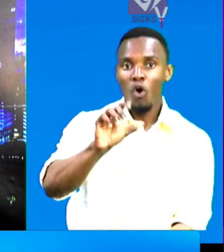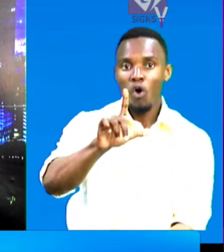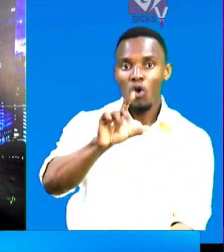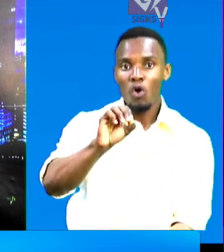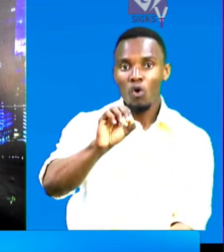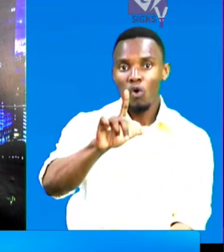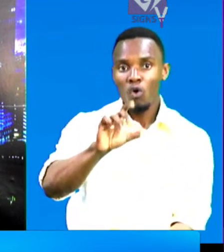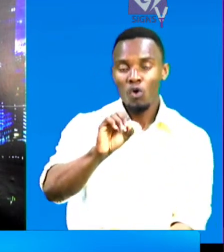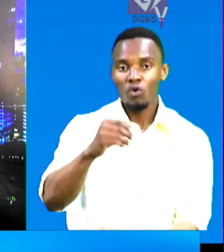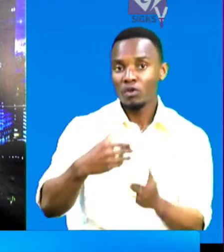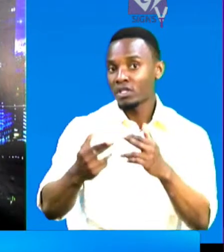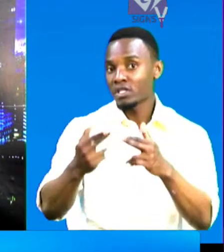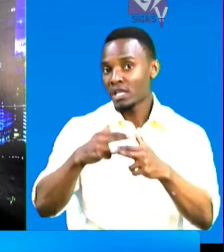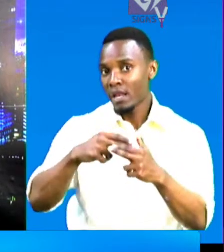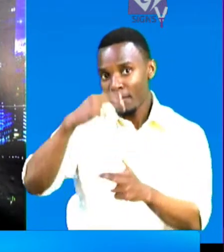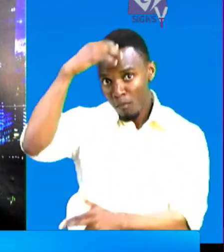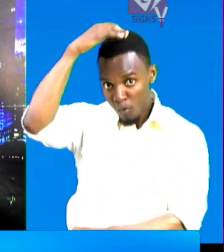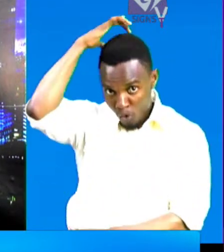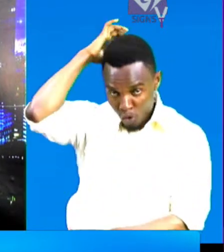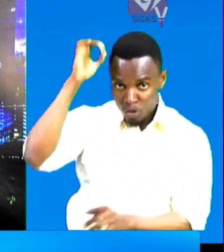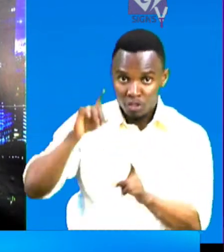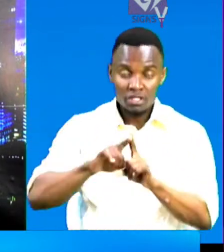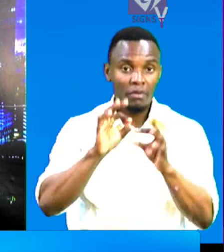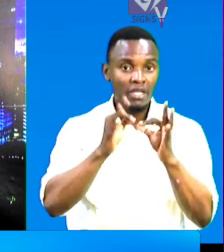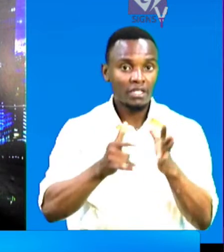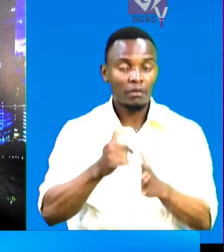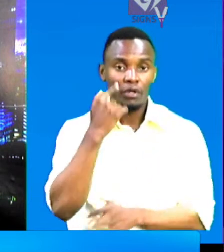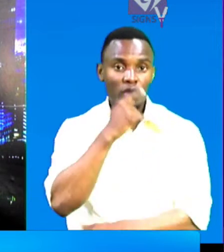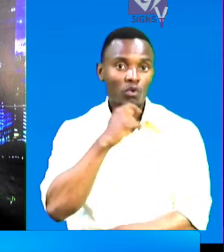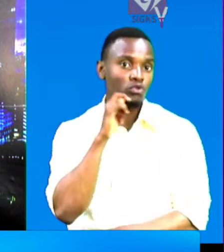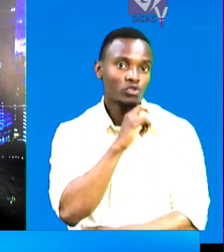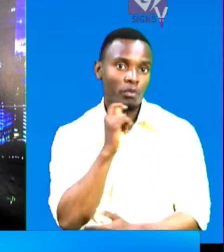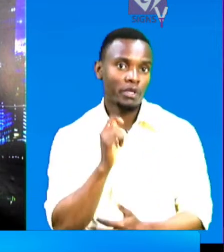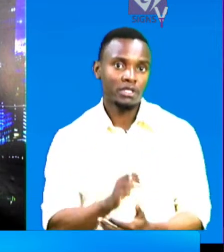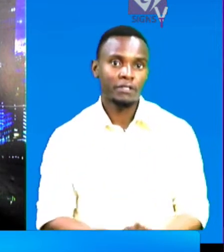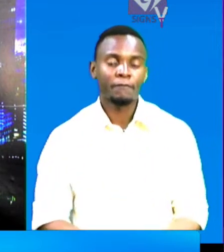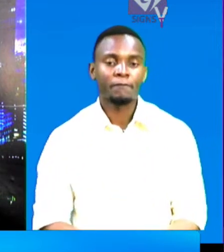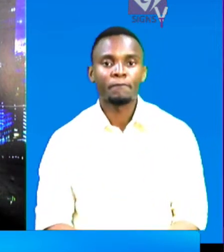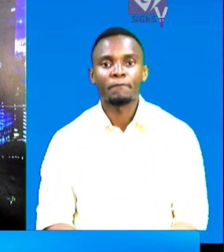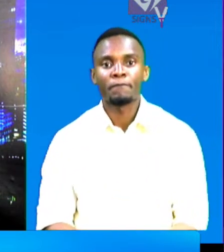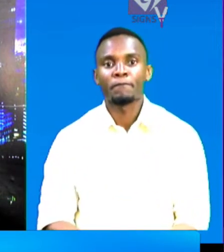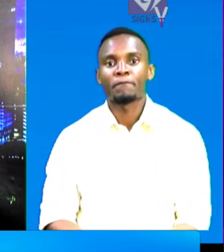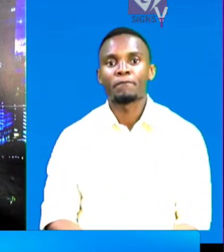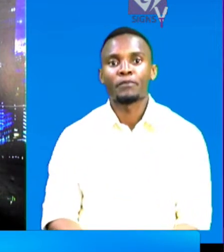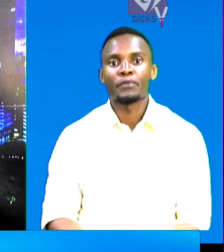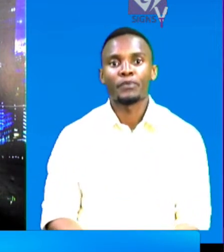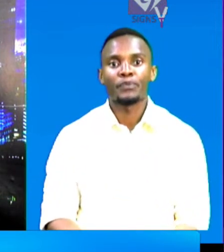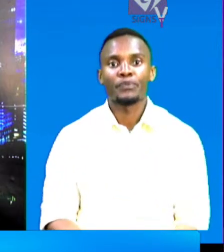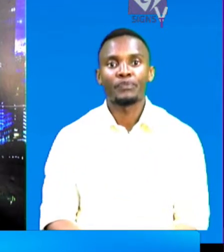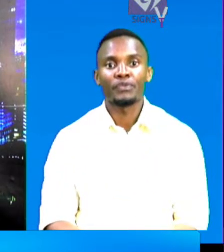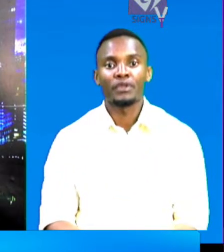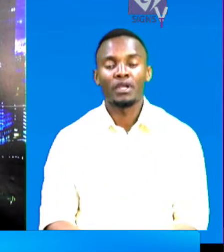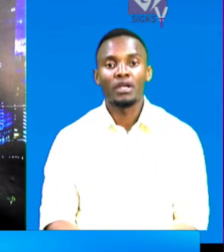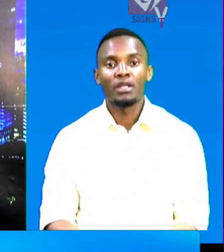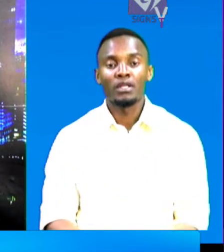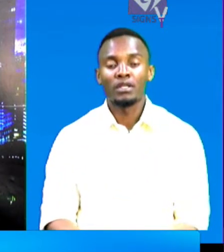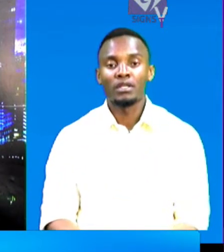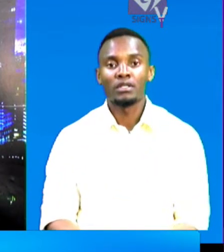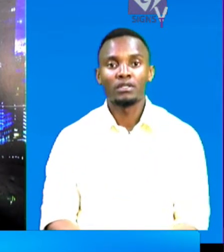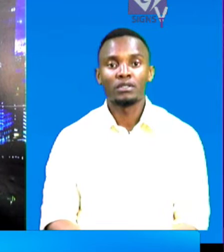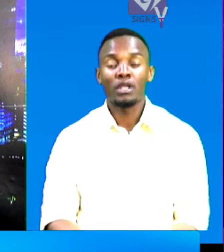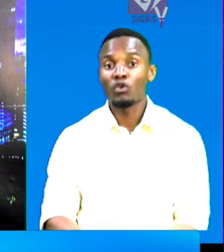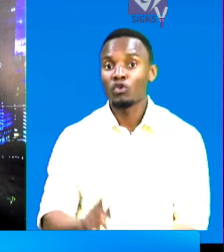is Tobias Omondi. And beginning with our day's top stories, President William